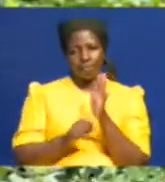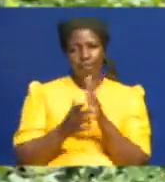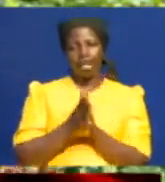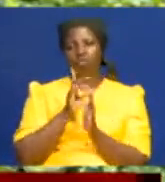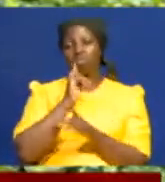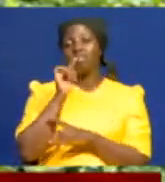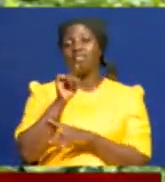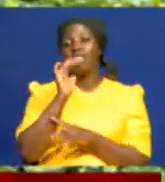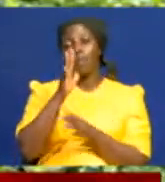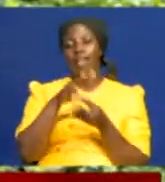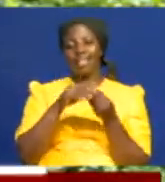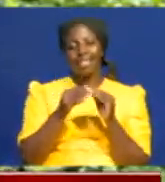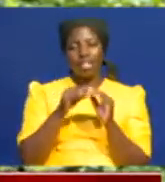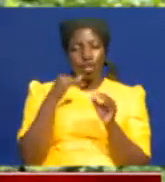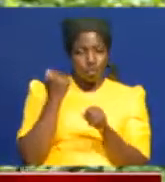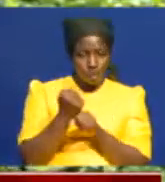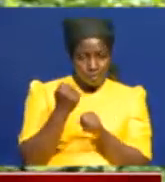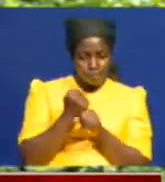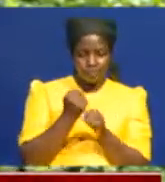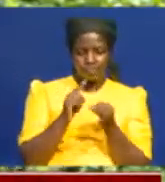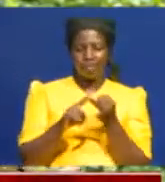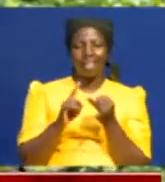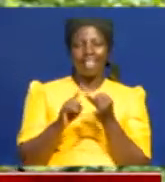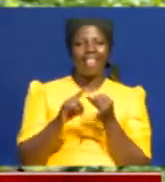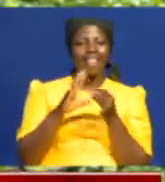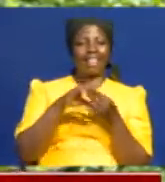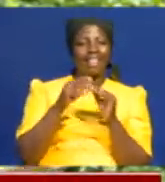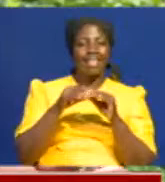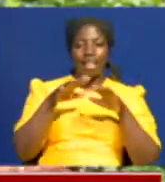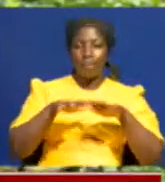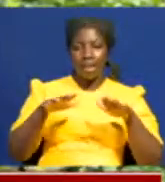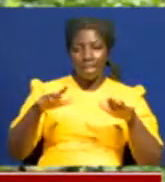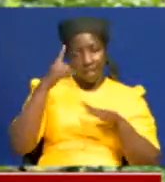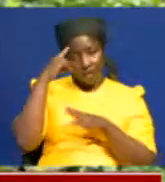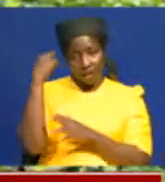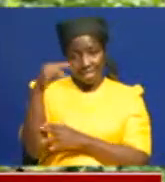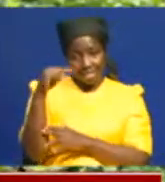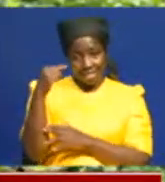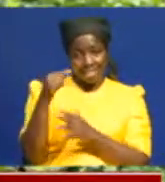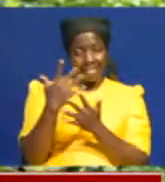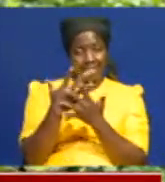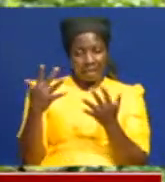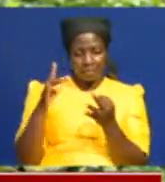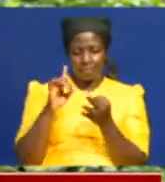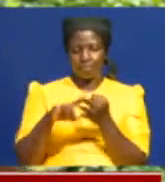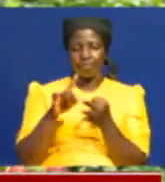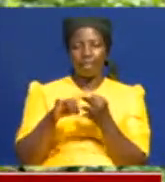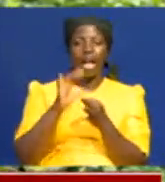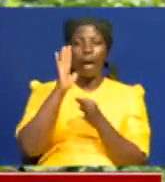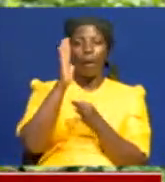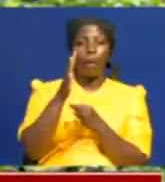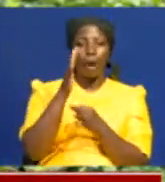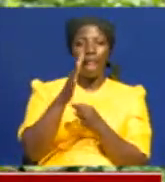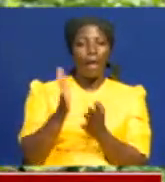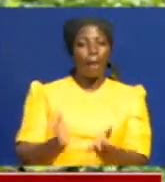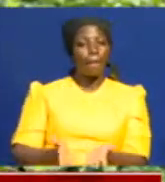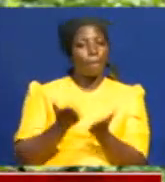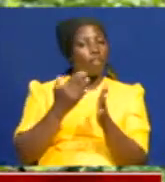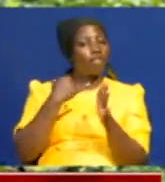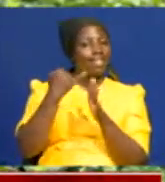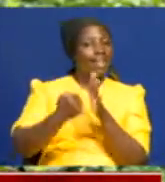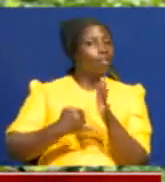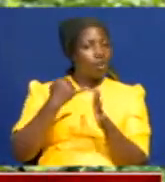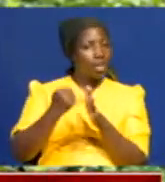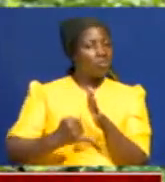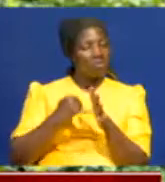will create jobs. It will create markets for green goods. It will spur industrialization